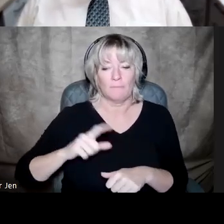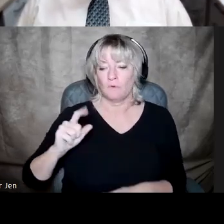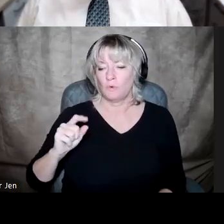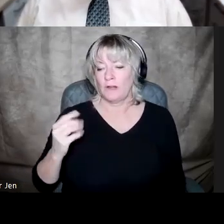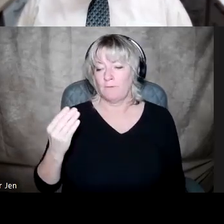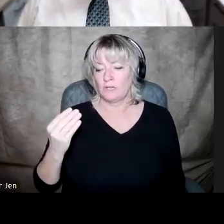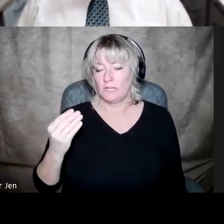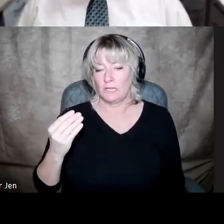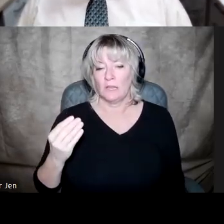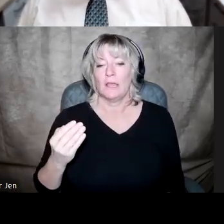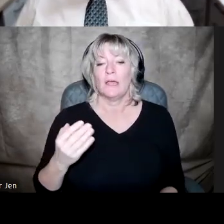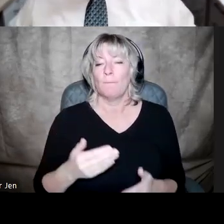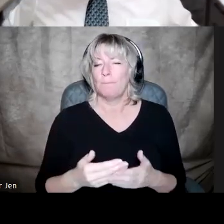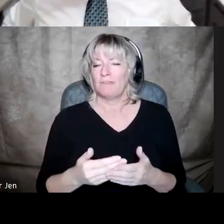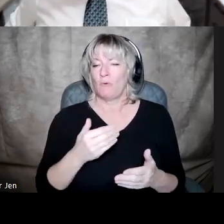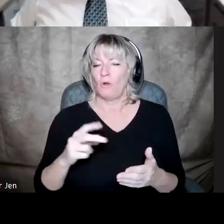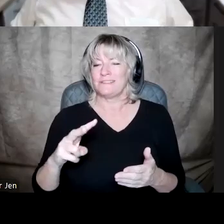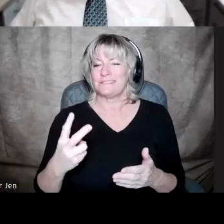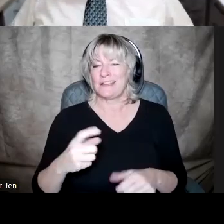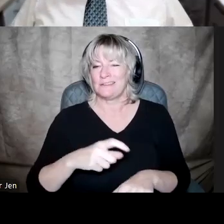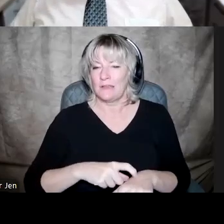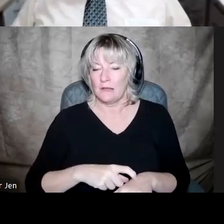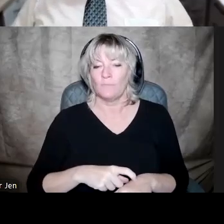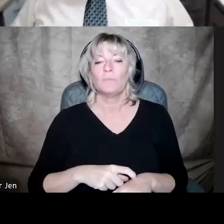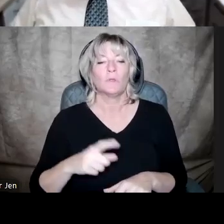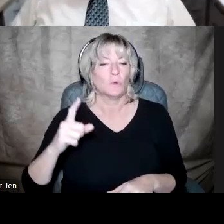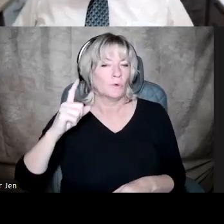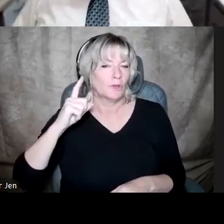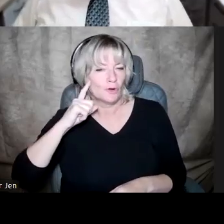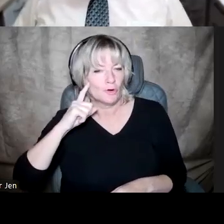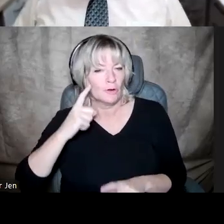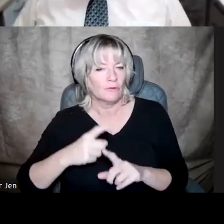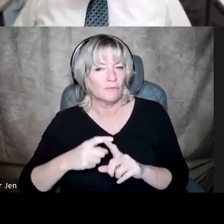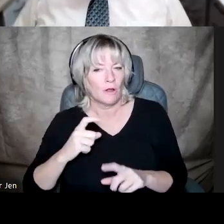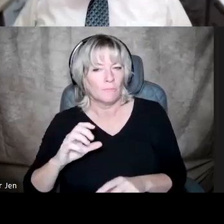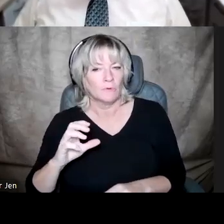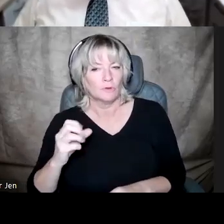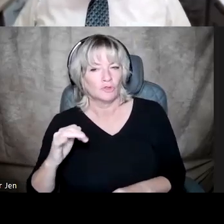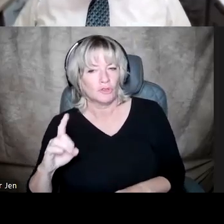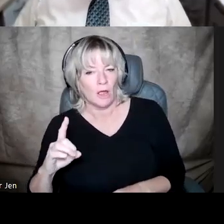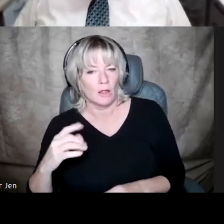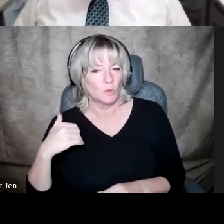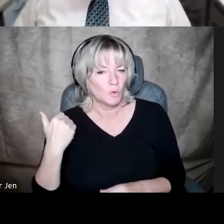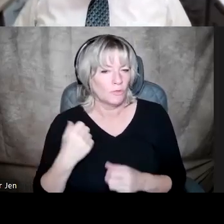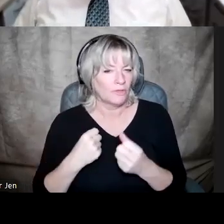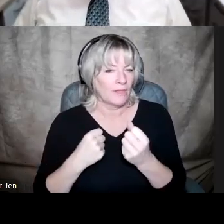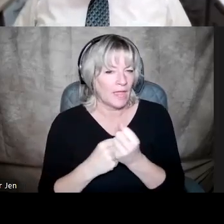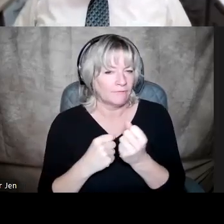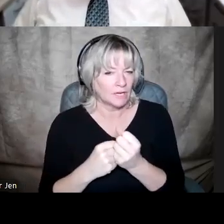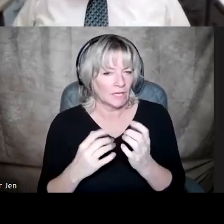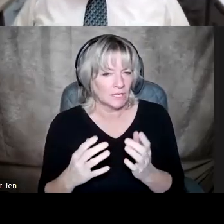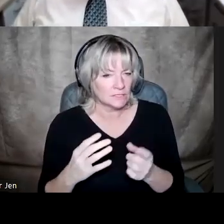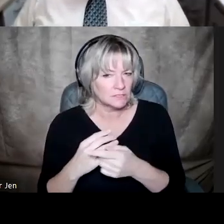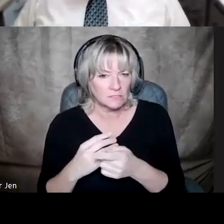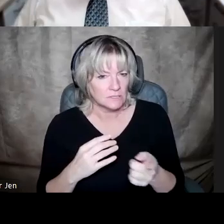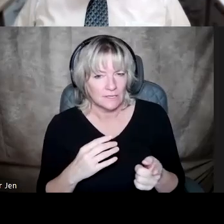then before round two, we heard from child and youth advocates that there wasn't